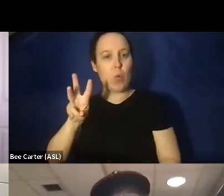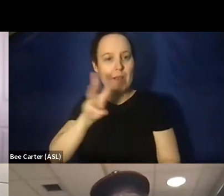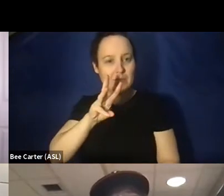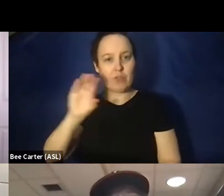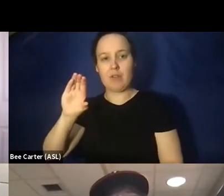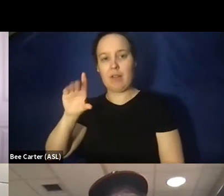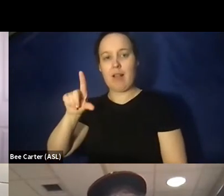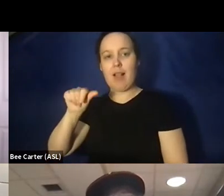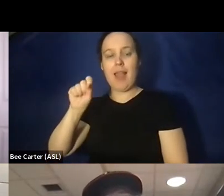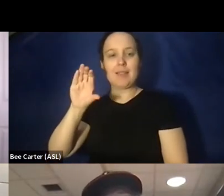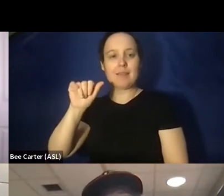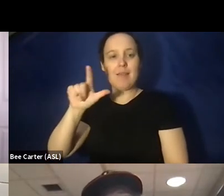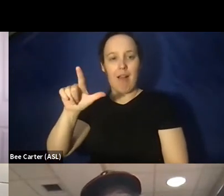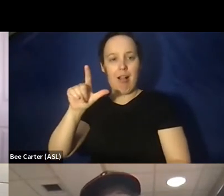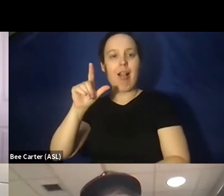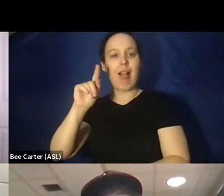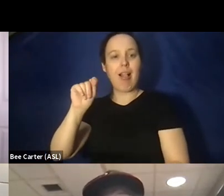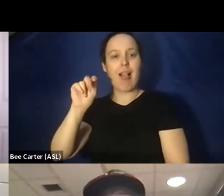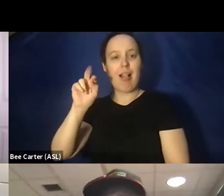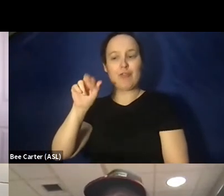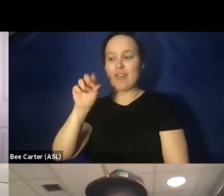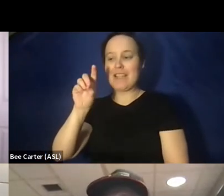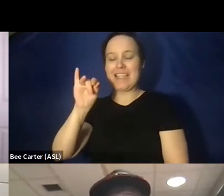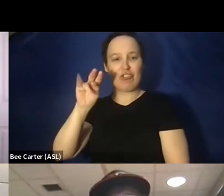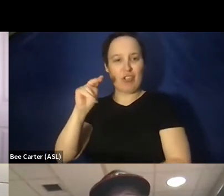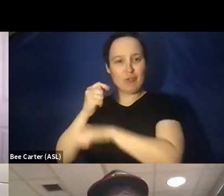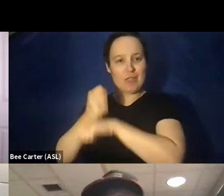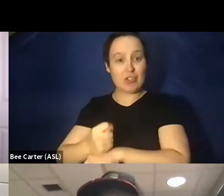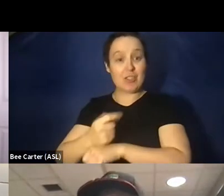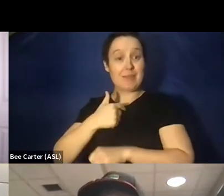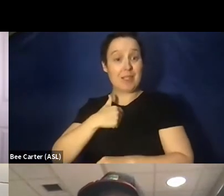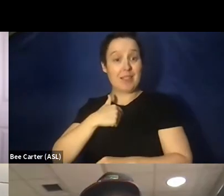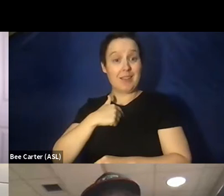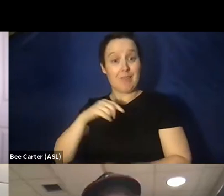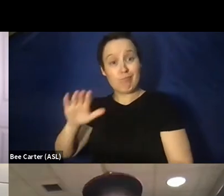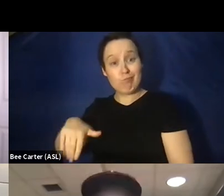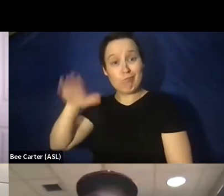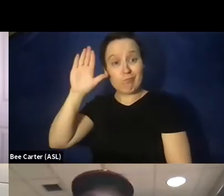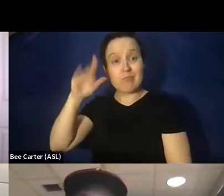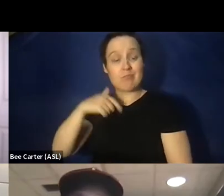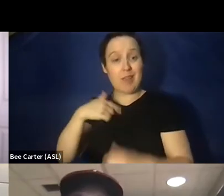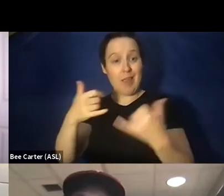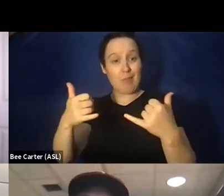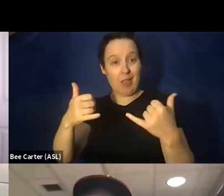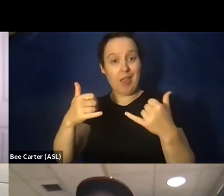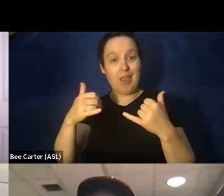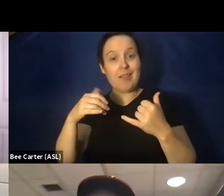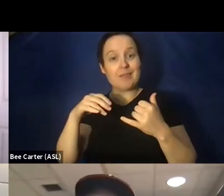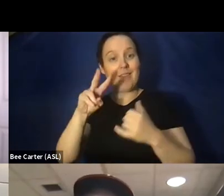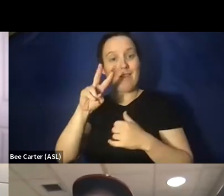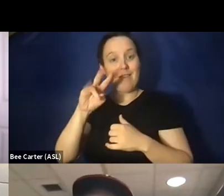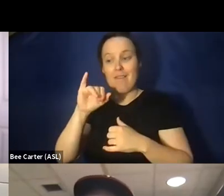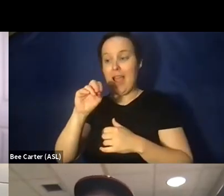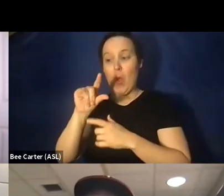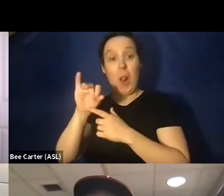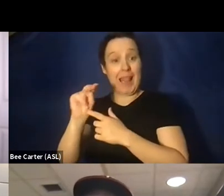As a violin player, as a child through high school. So I always secretly wanted to play the cello. So I